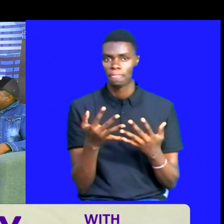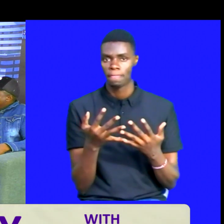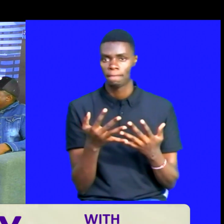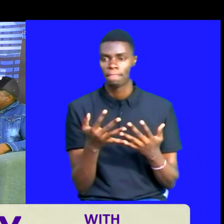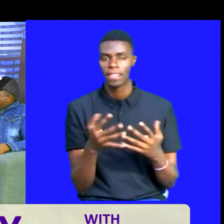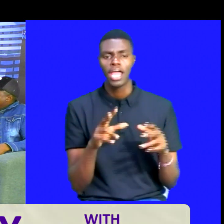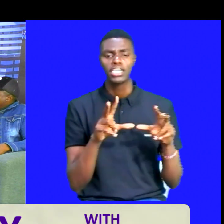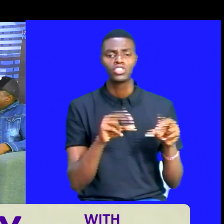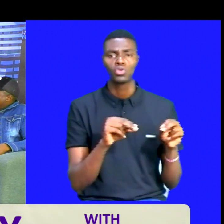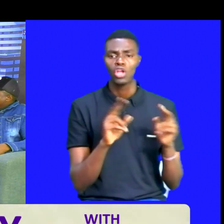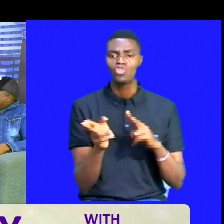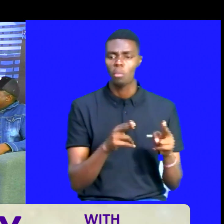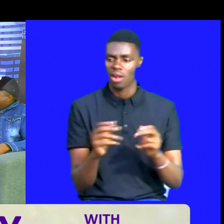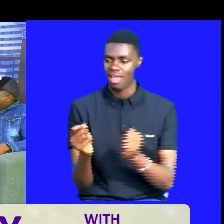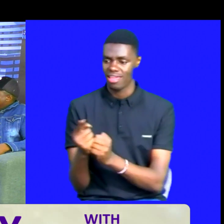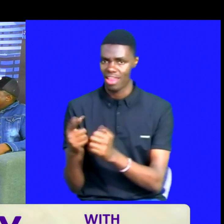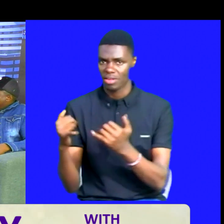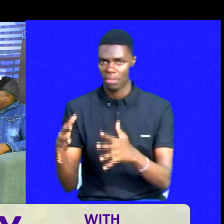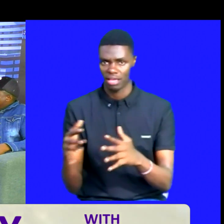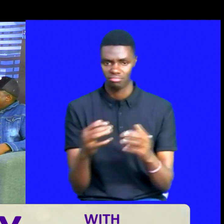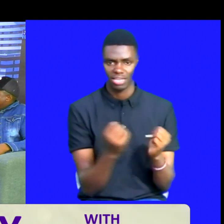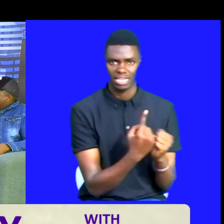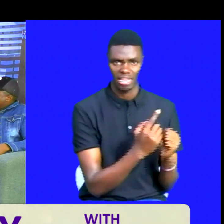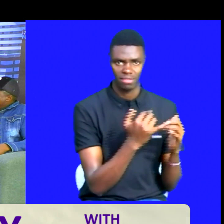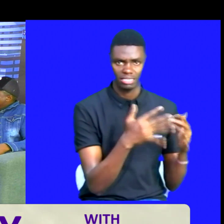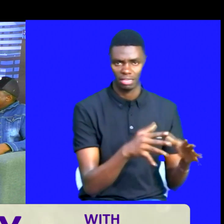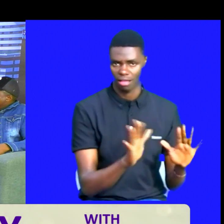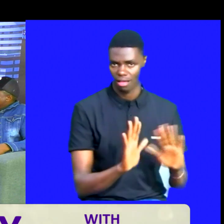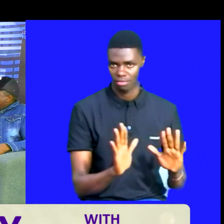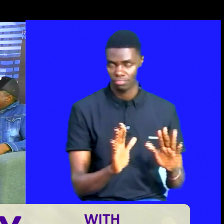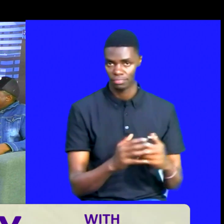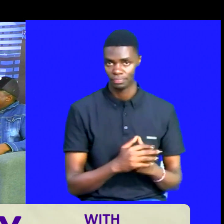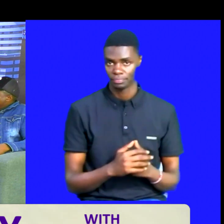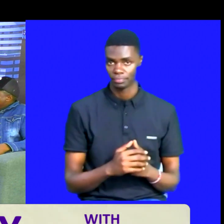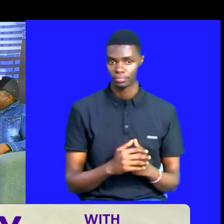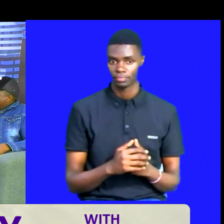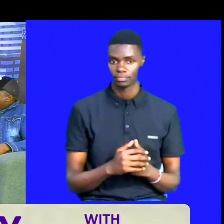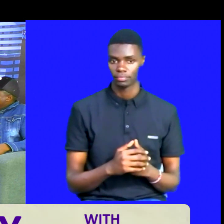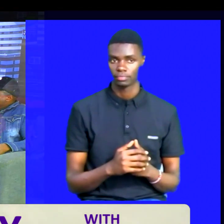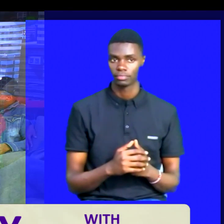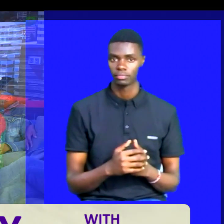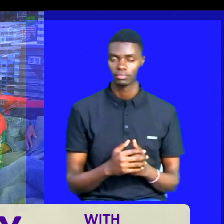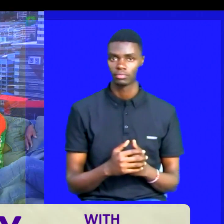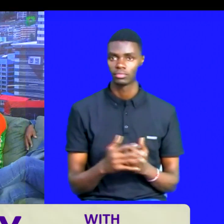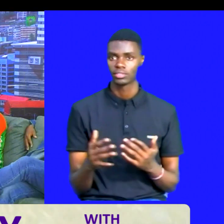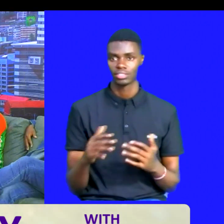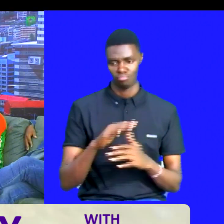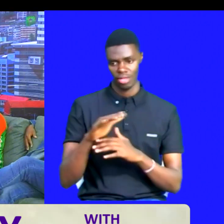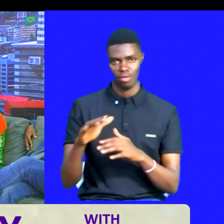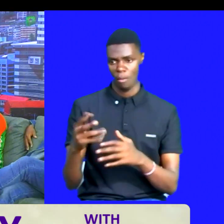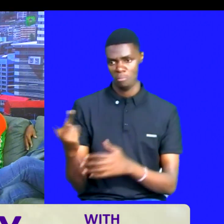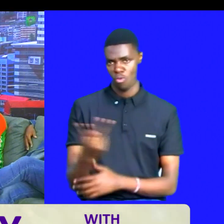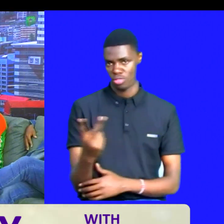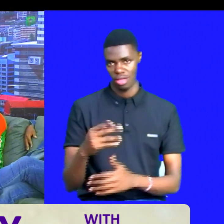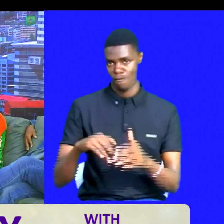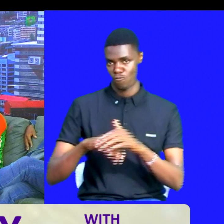see kama kawaida 11 players on each side and all that nitty-gritties. Yeah, I mean, it's all football, but Right. the